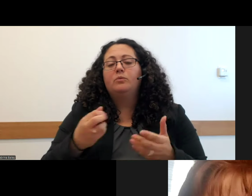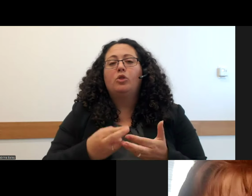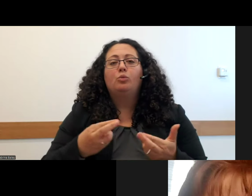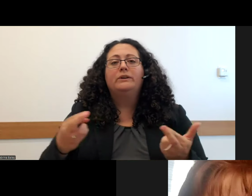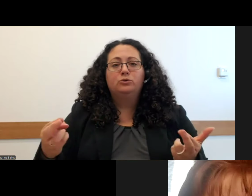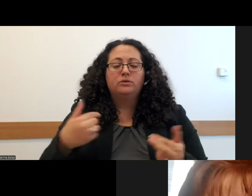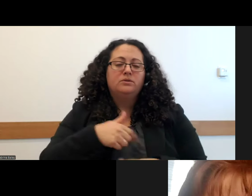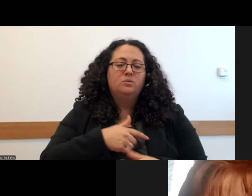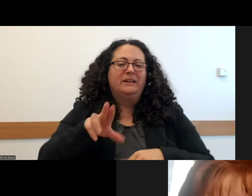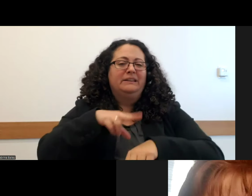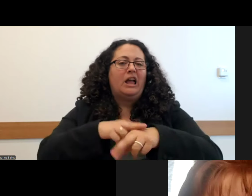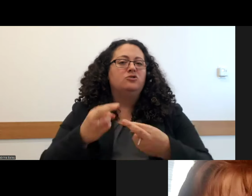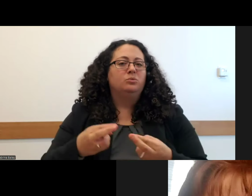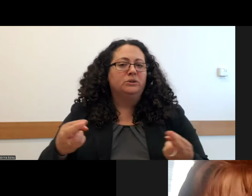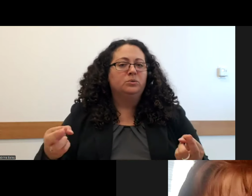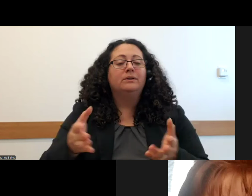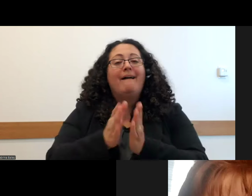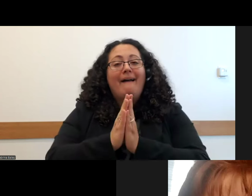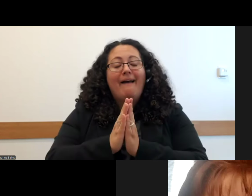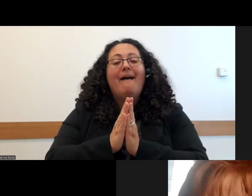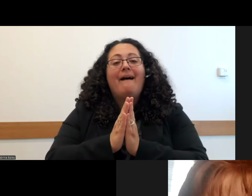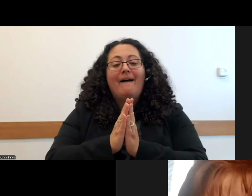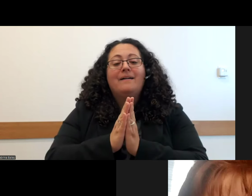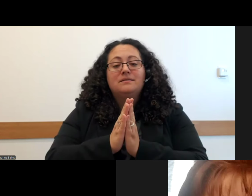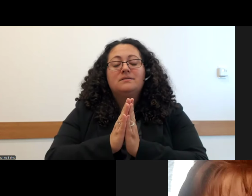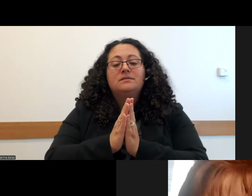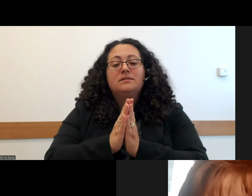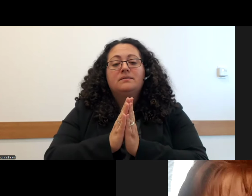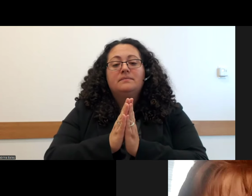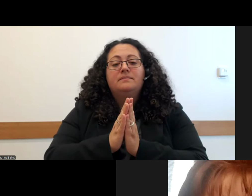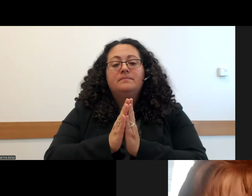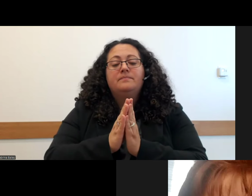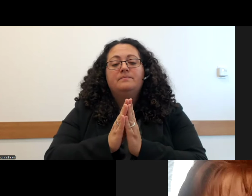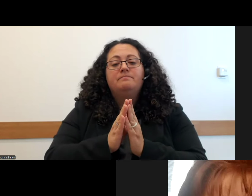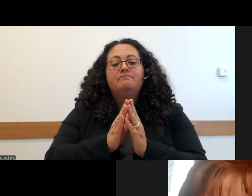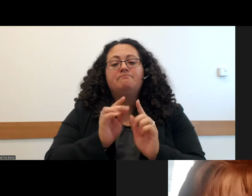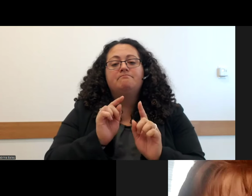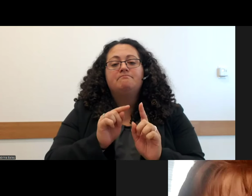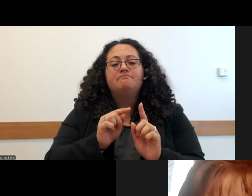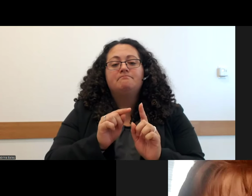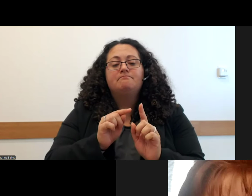resources, the national resources, Ask Jan, that is a fantastic